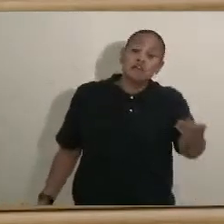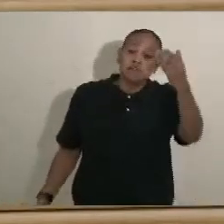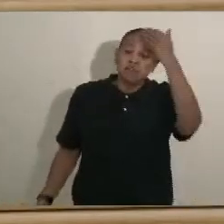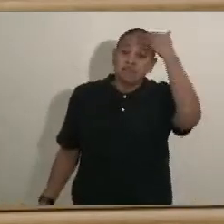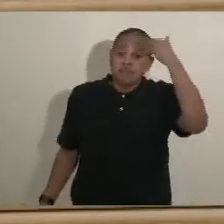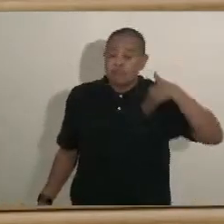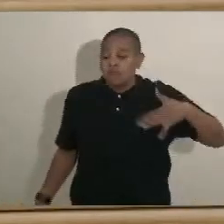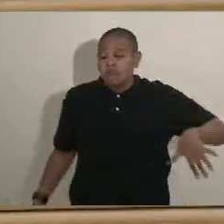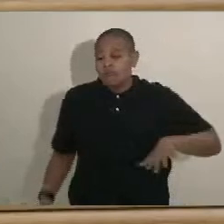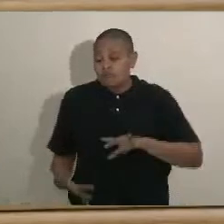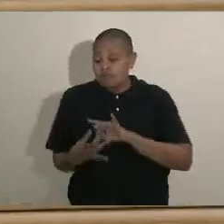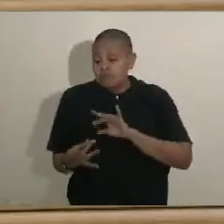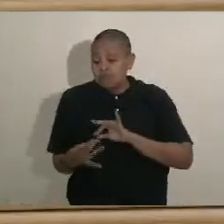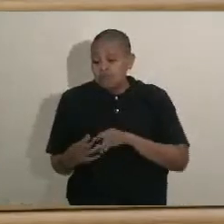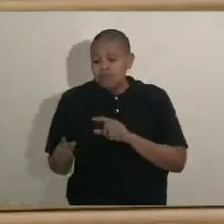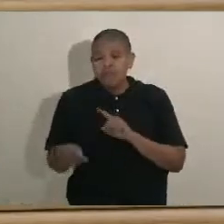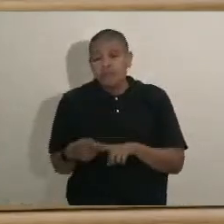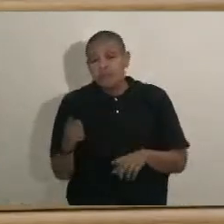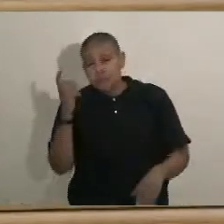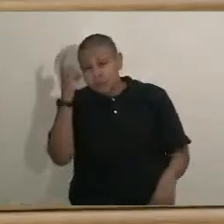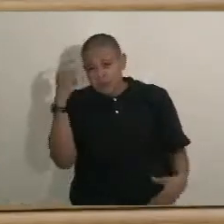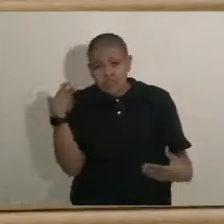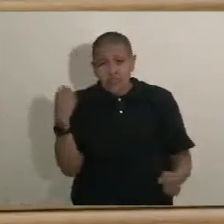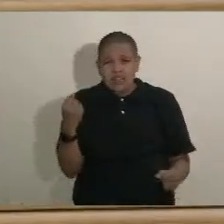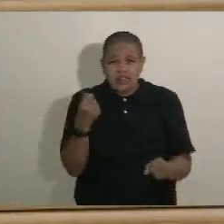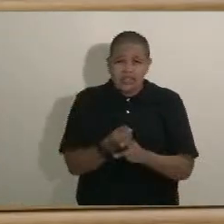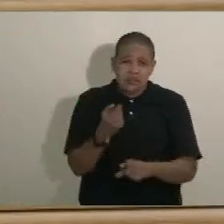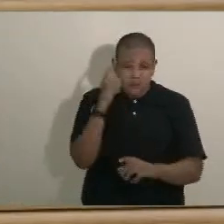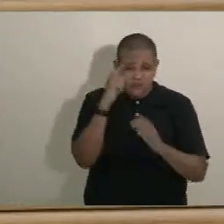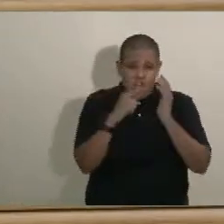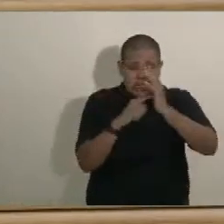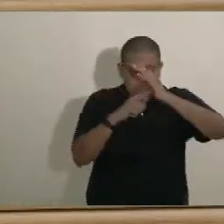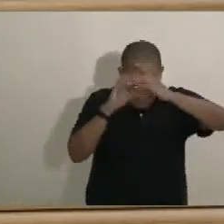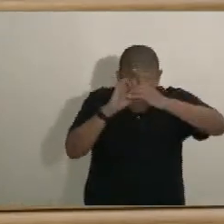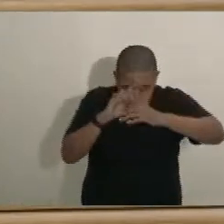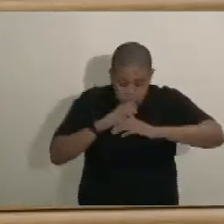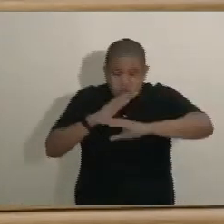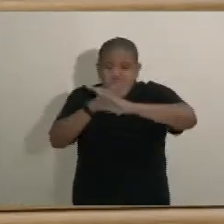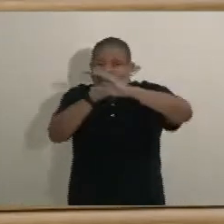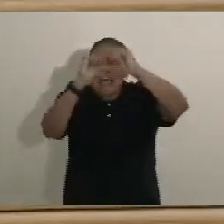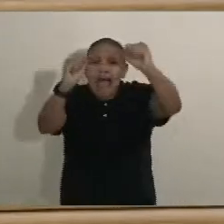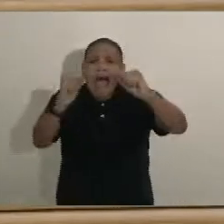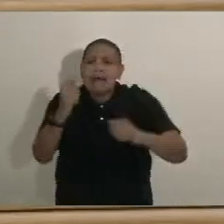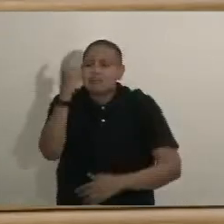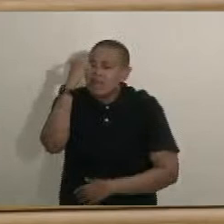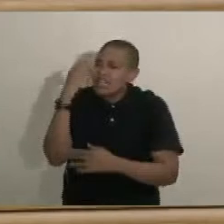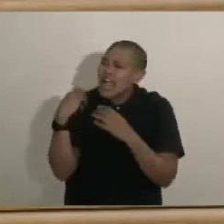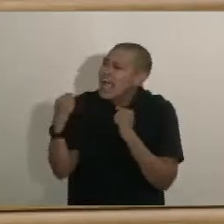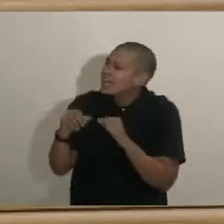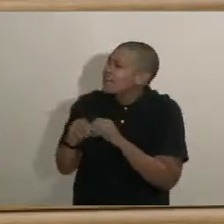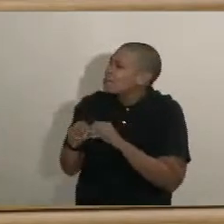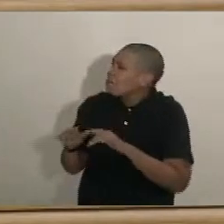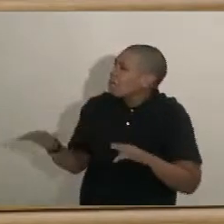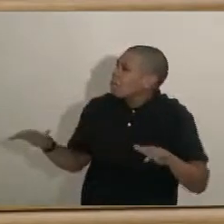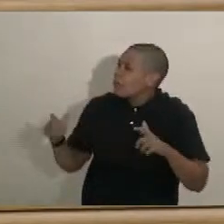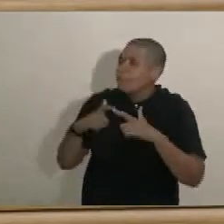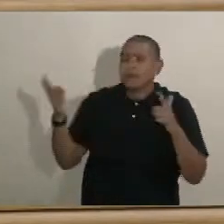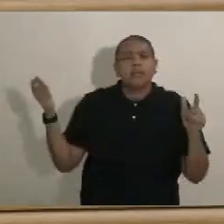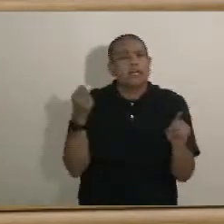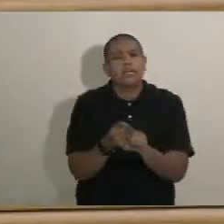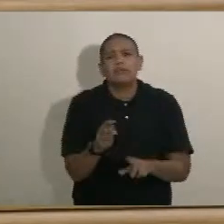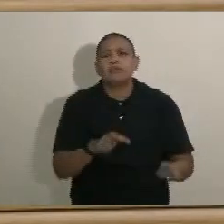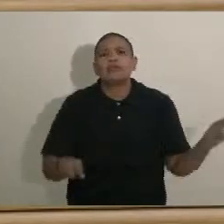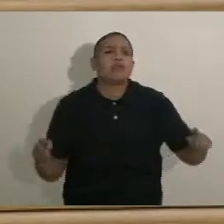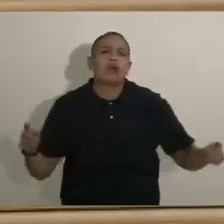not spoken about the mental health impact, for example, on the restrictions, but there's a big impact. I